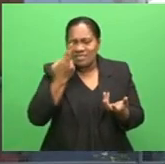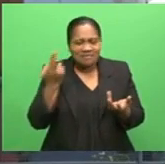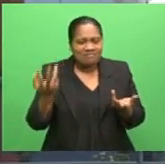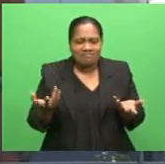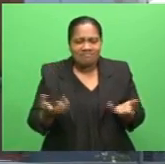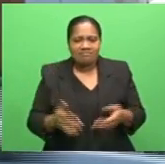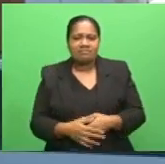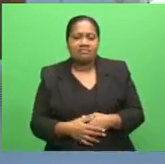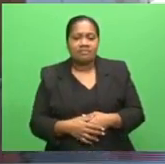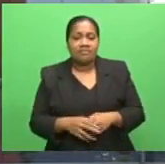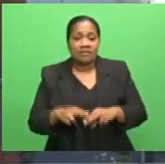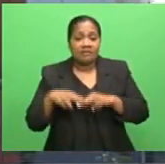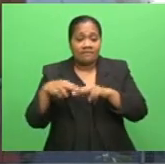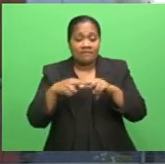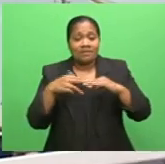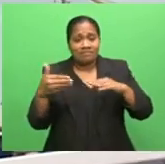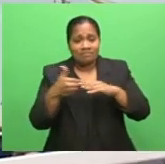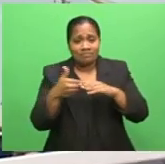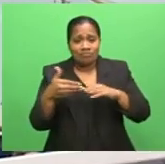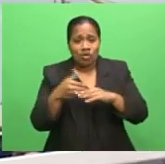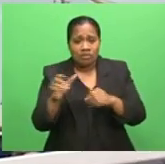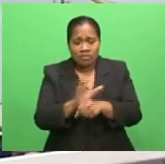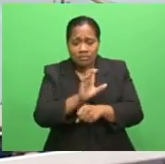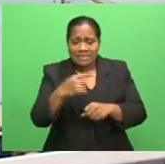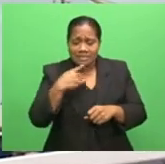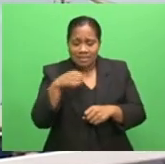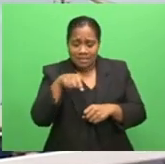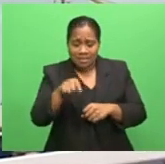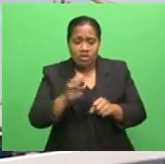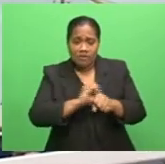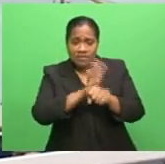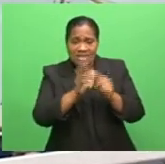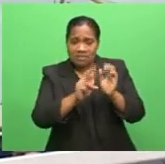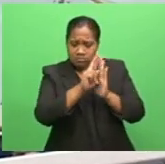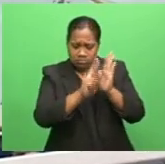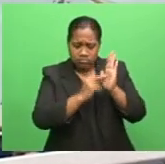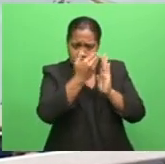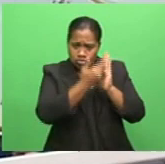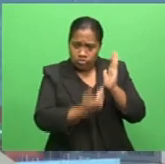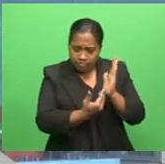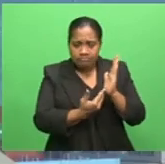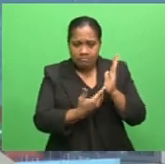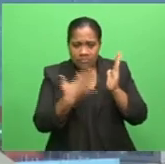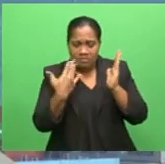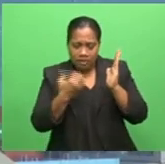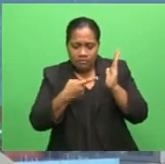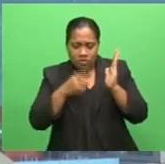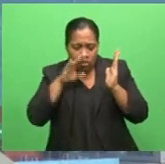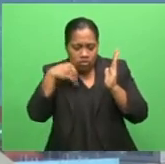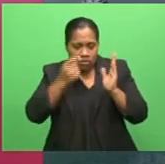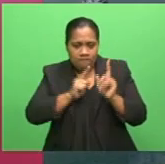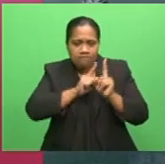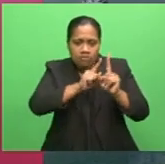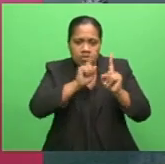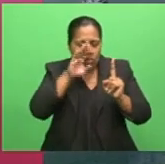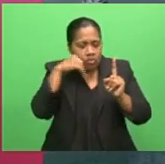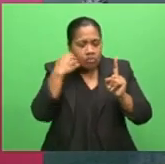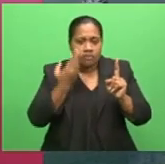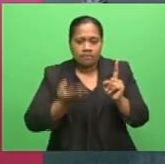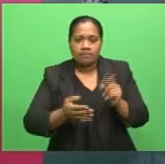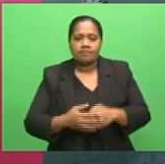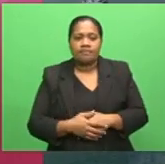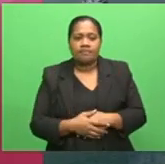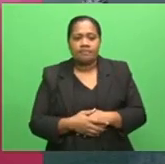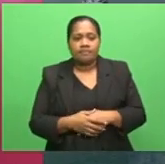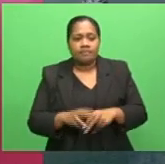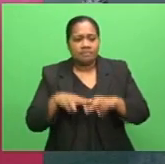Ports Corporation Limited says the COVID-19 restriction protocols are in place and observed at all times. So the Fiji